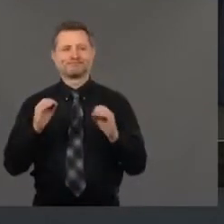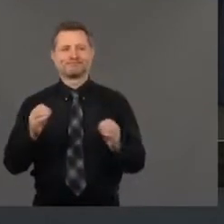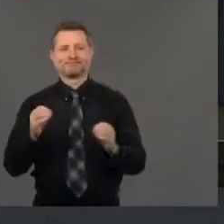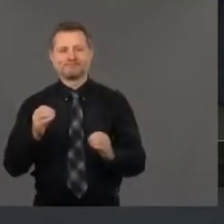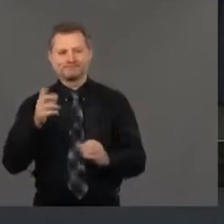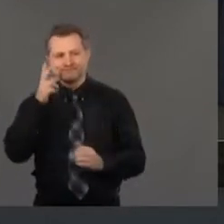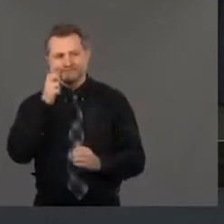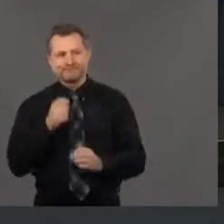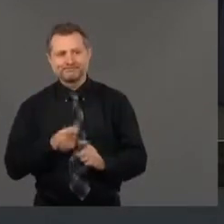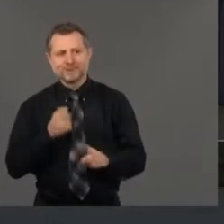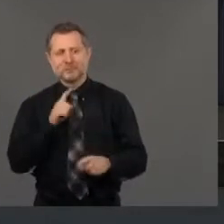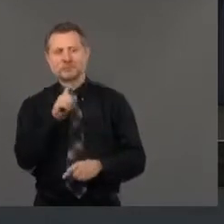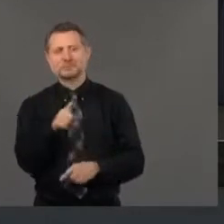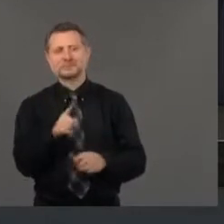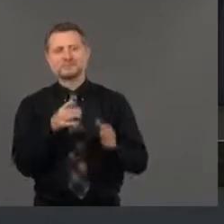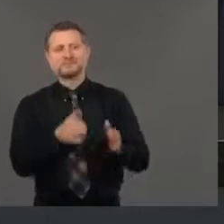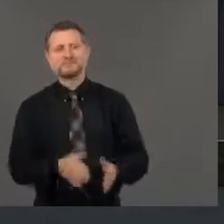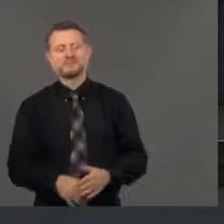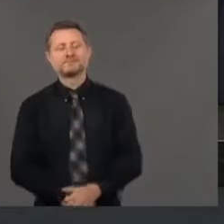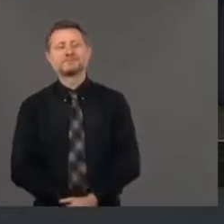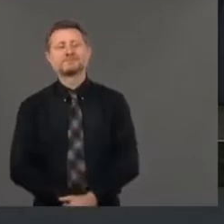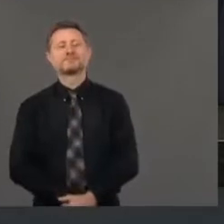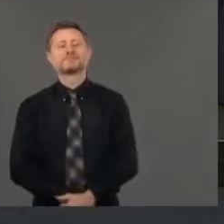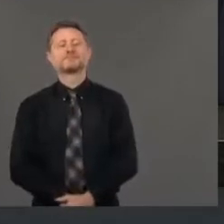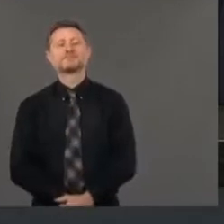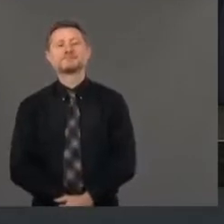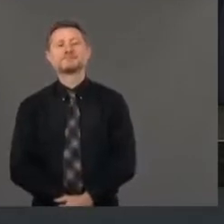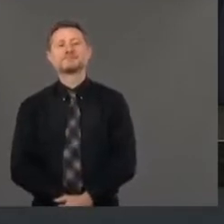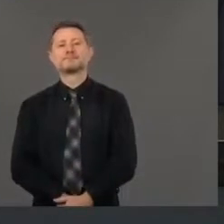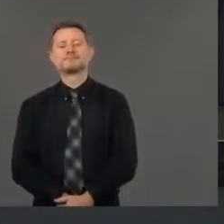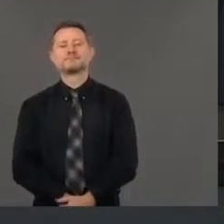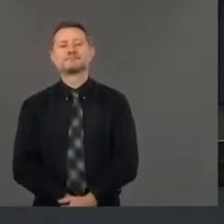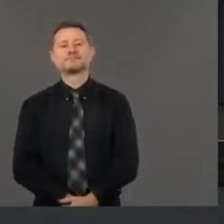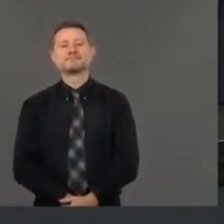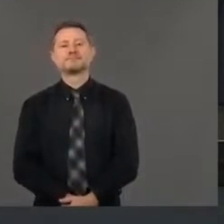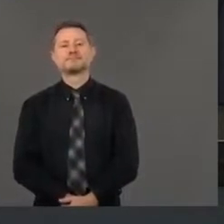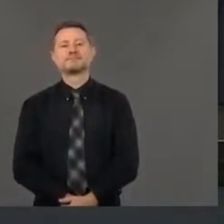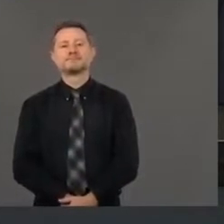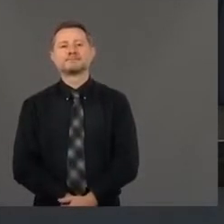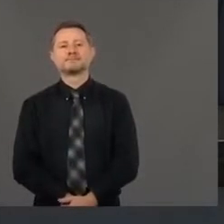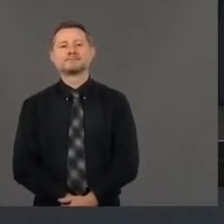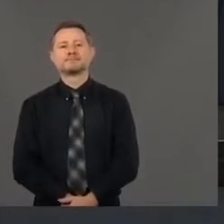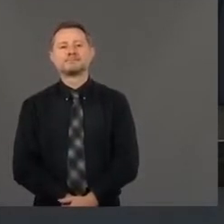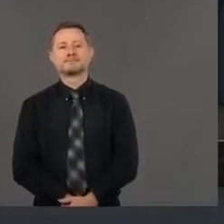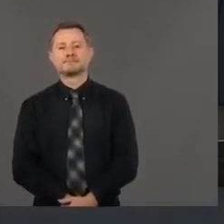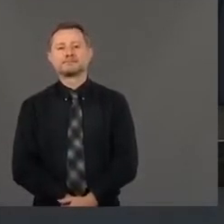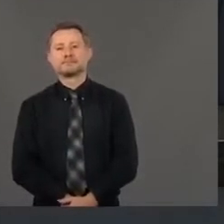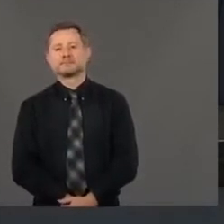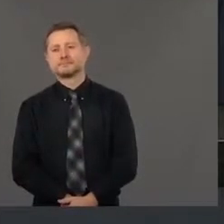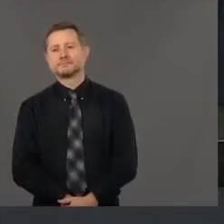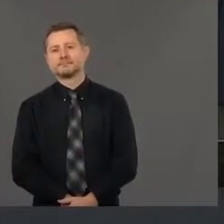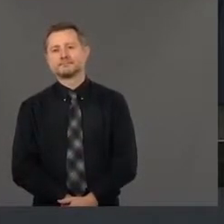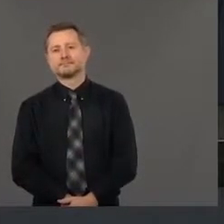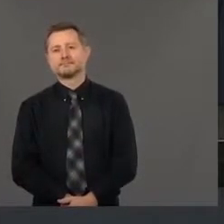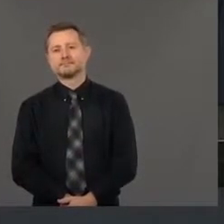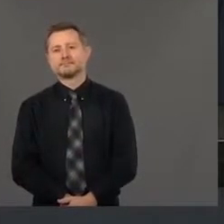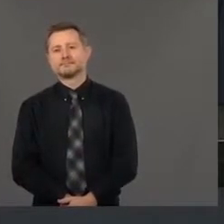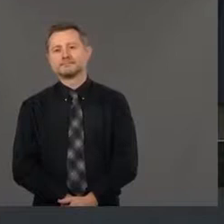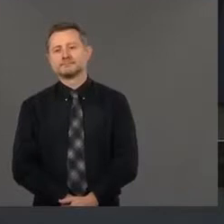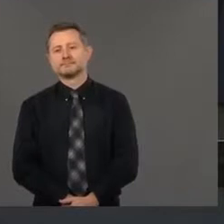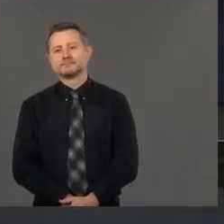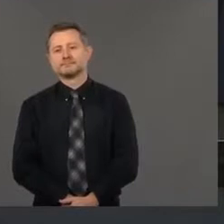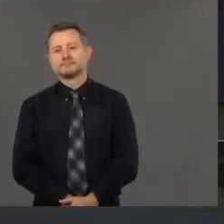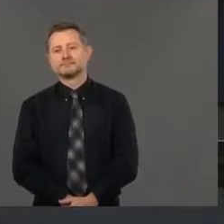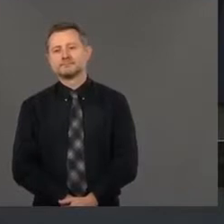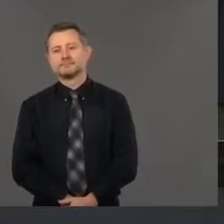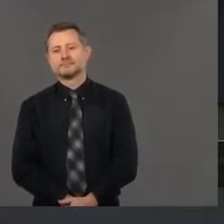press conference this morning, the mayor tied it largely to widespread availability of illegal guns on the street. You